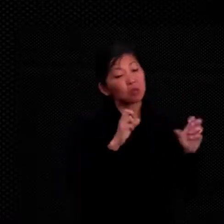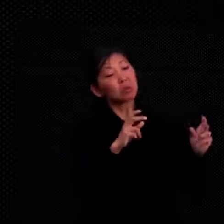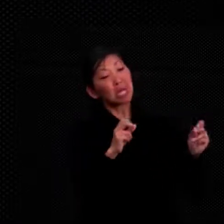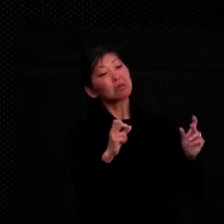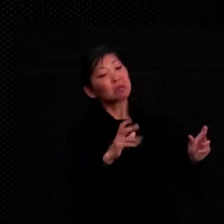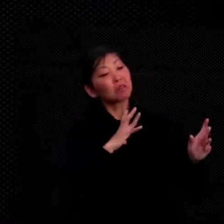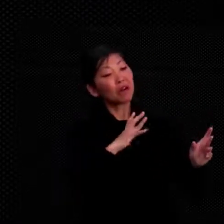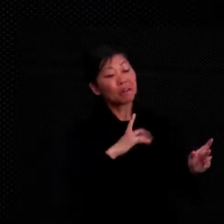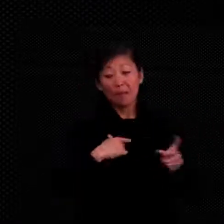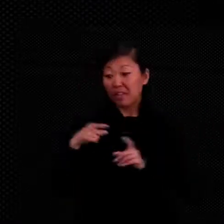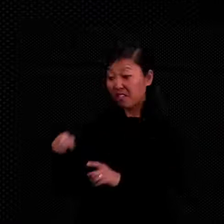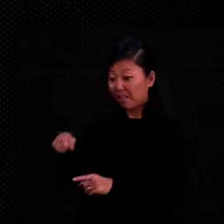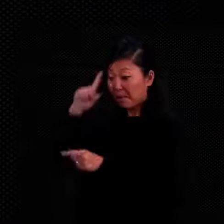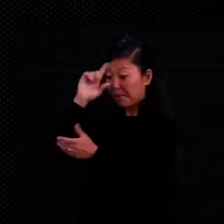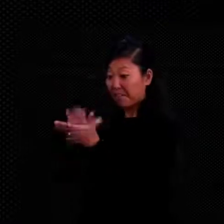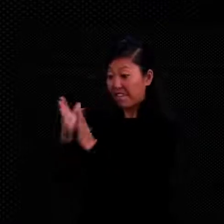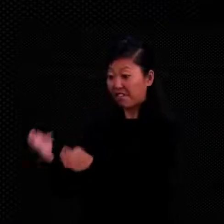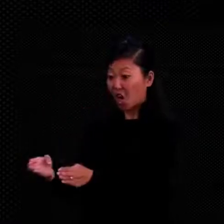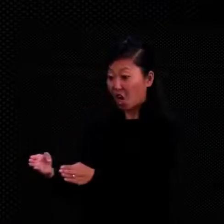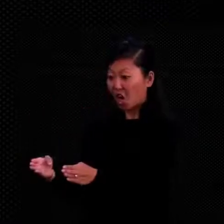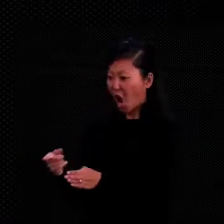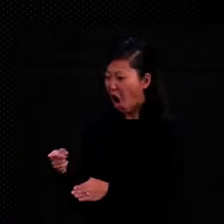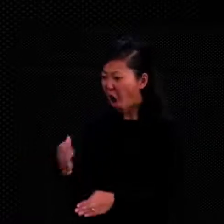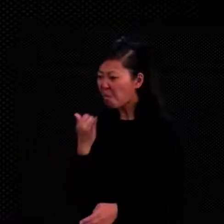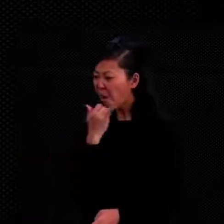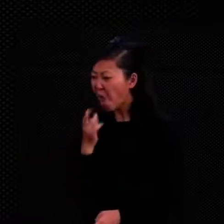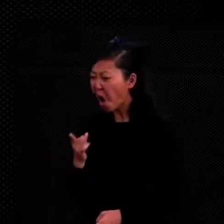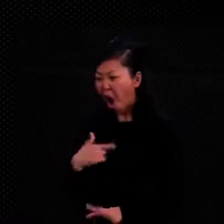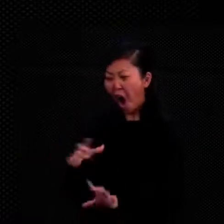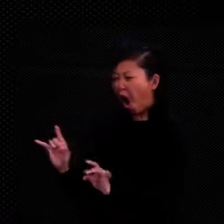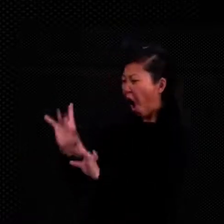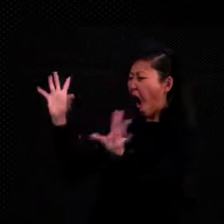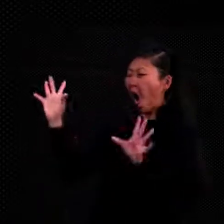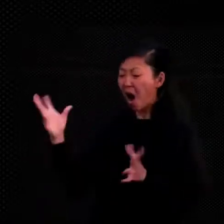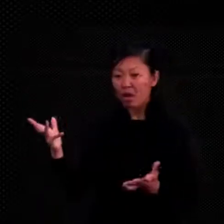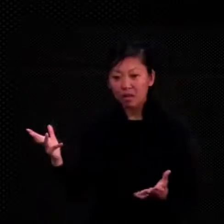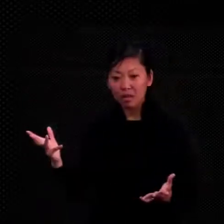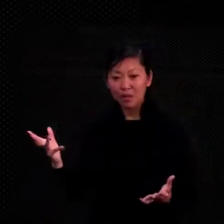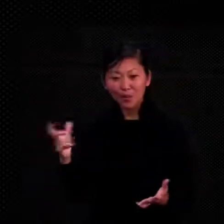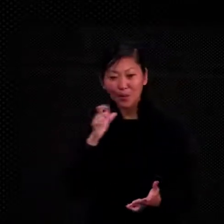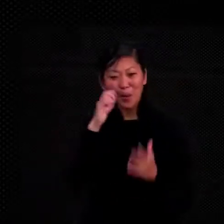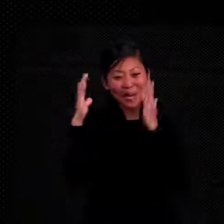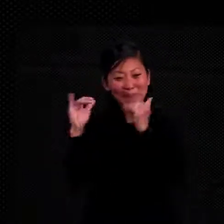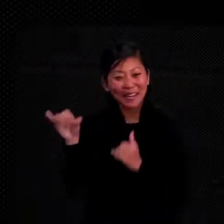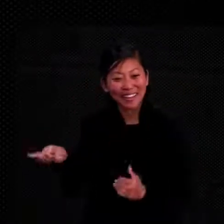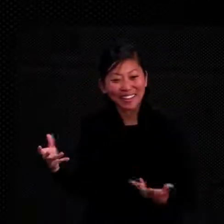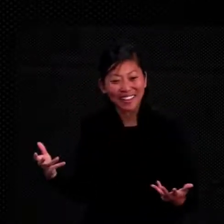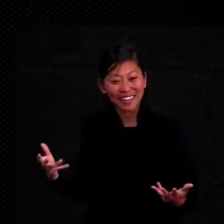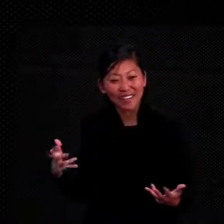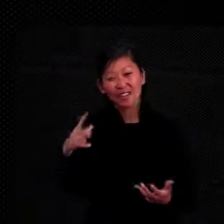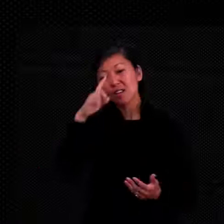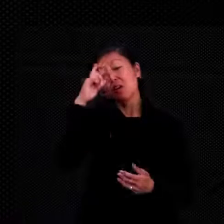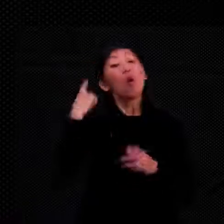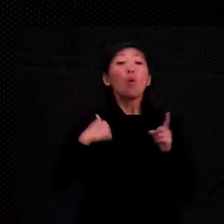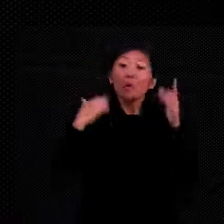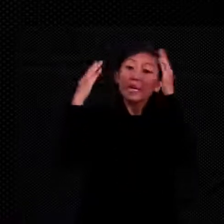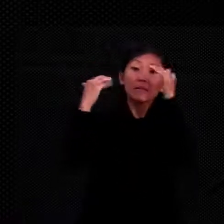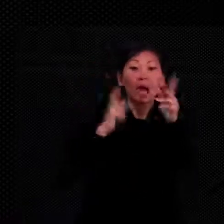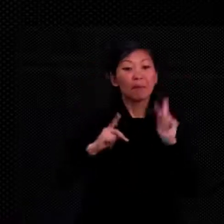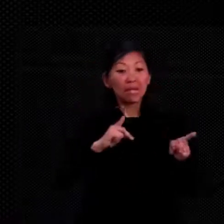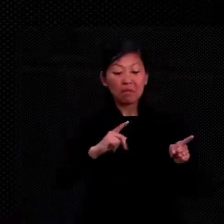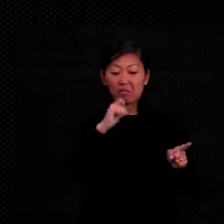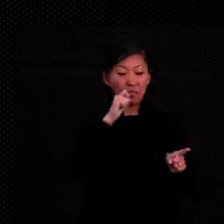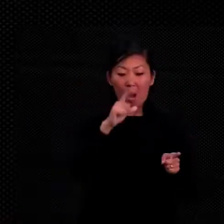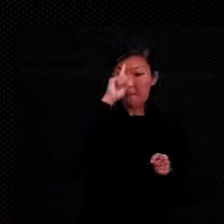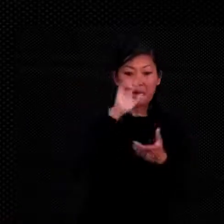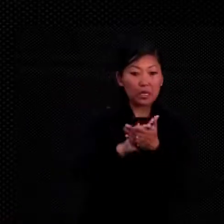believers. See, part of that is that we expect certain shots to come from those who don't believe in Jesus and treasure